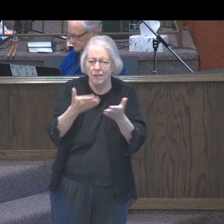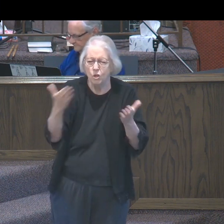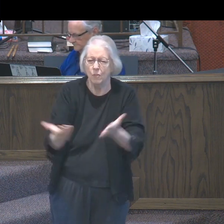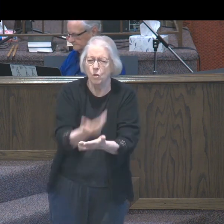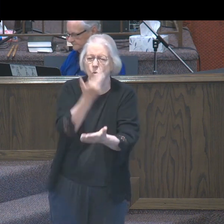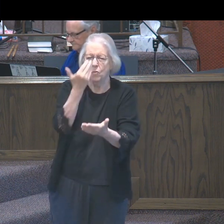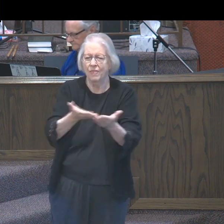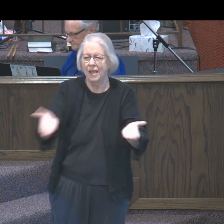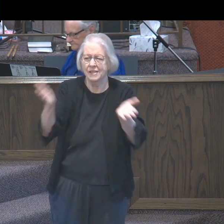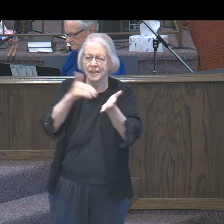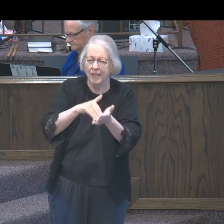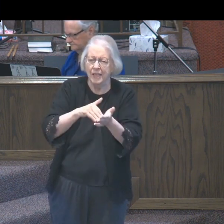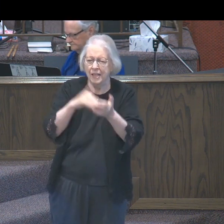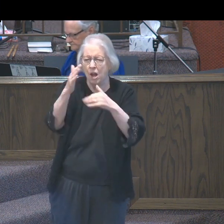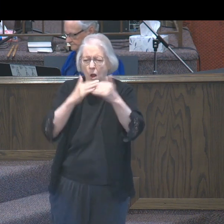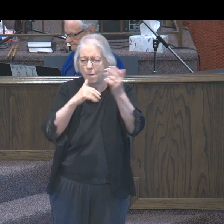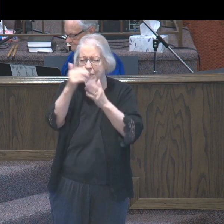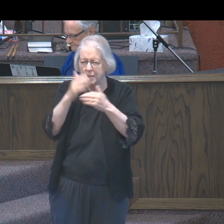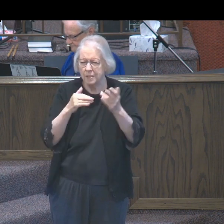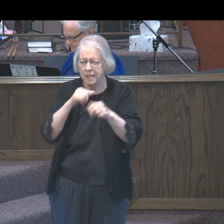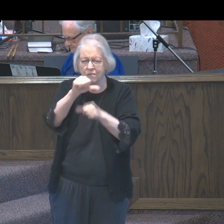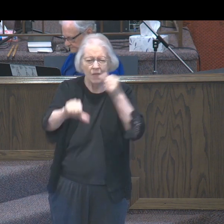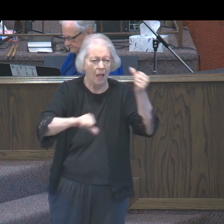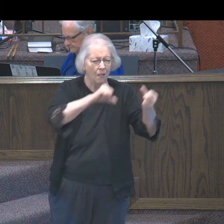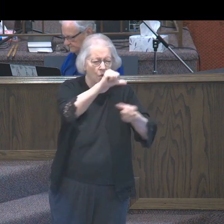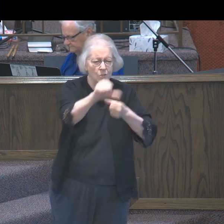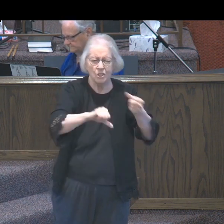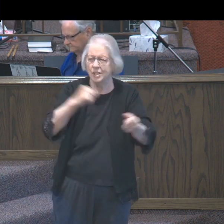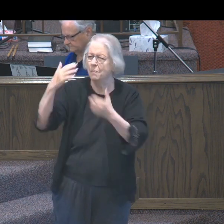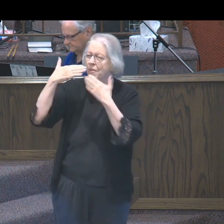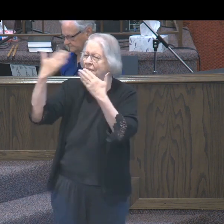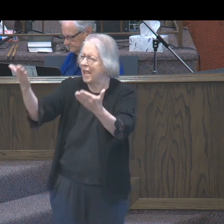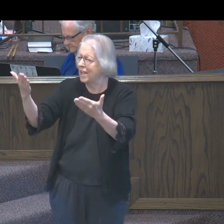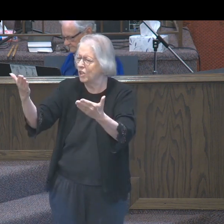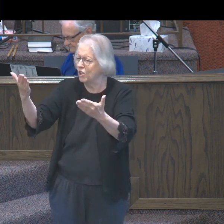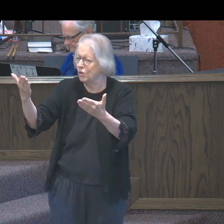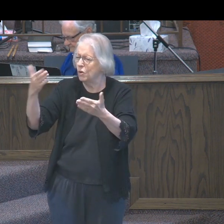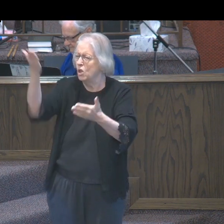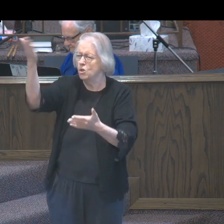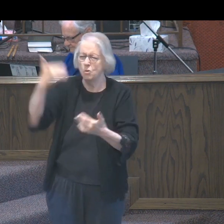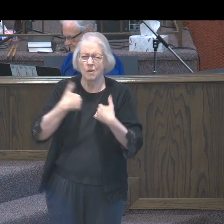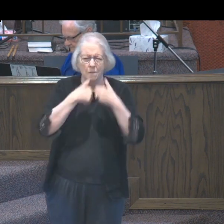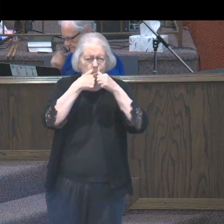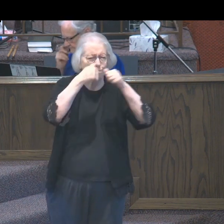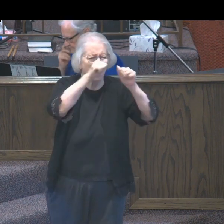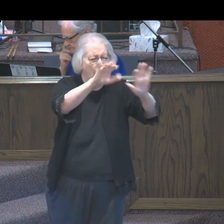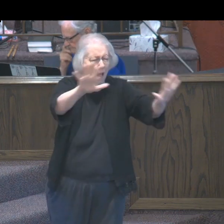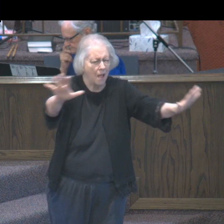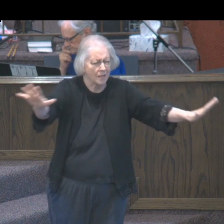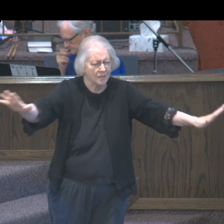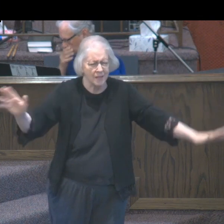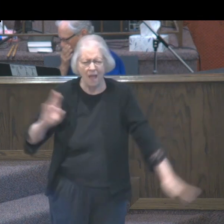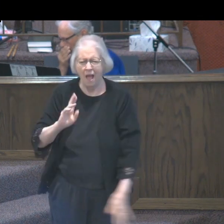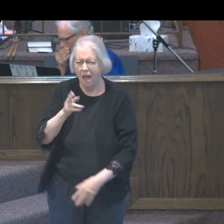to do that. And I just can't thank you enough for the ways that you've blessed us in the last